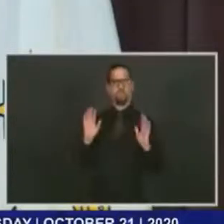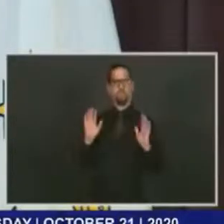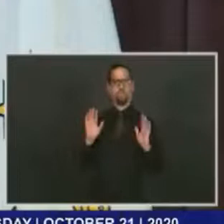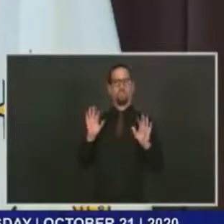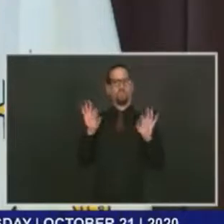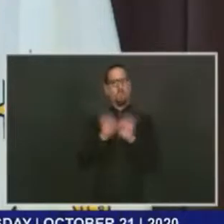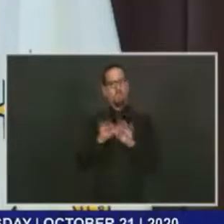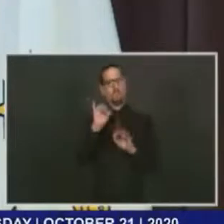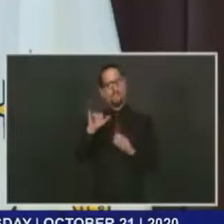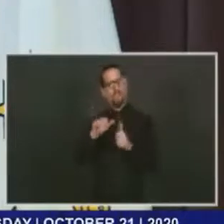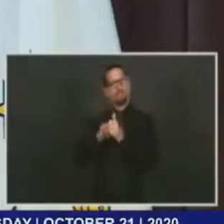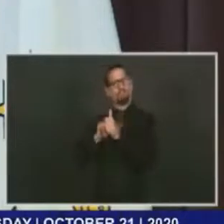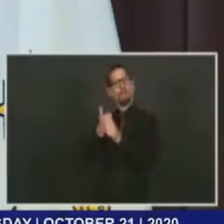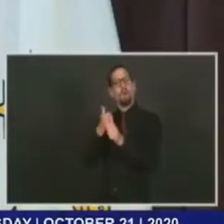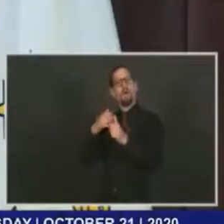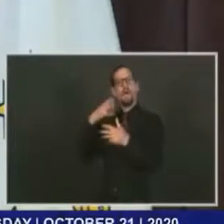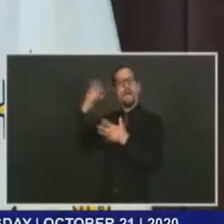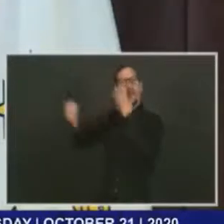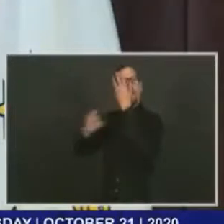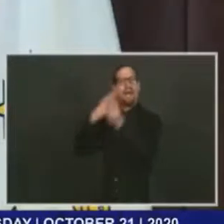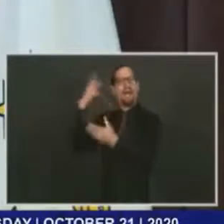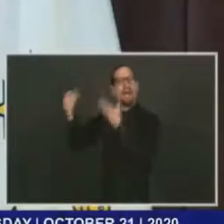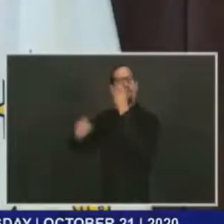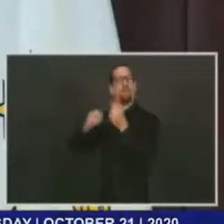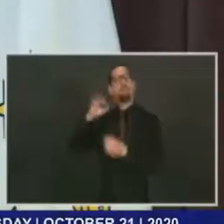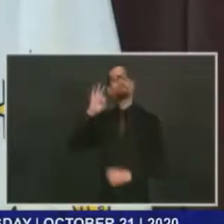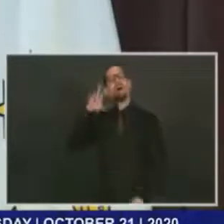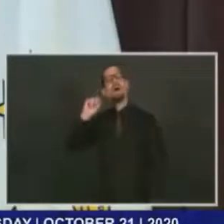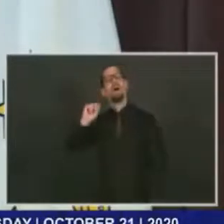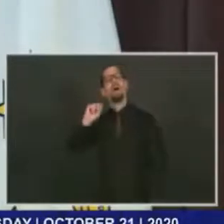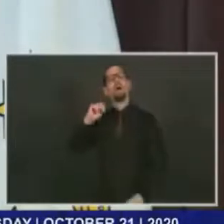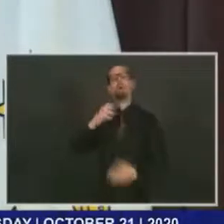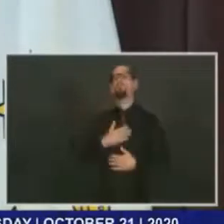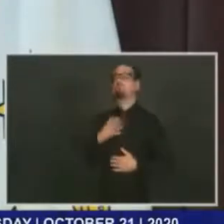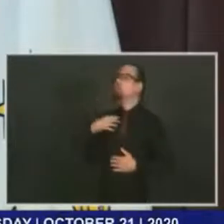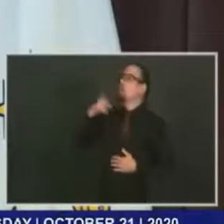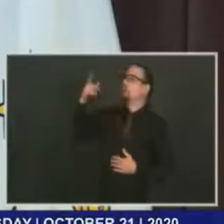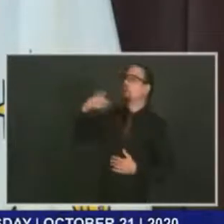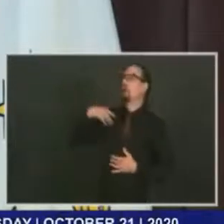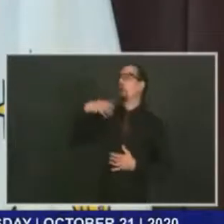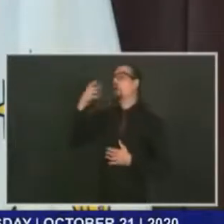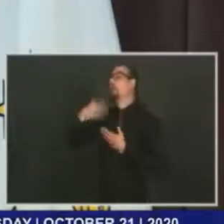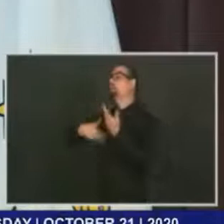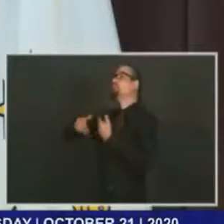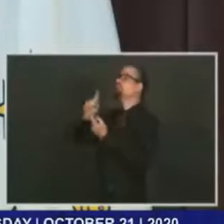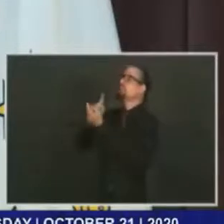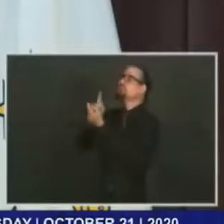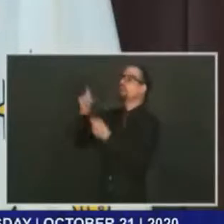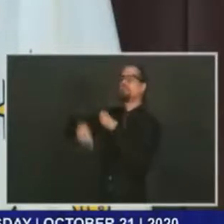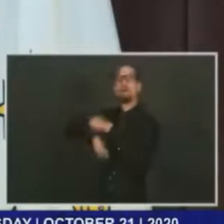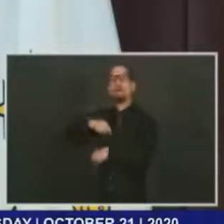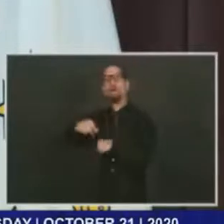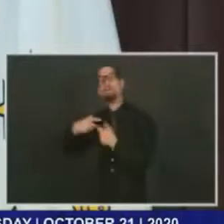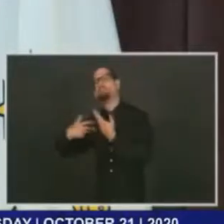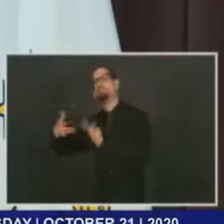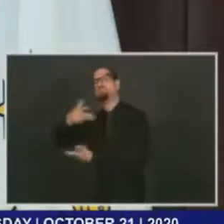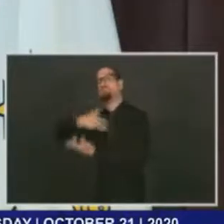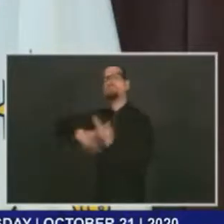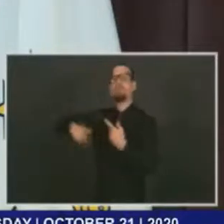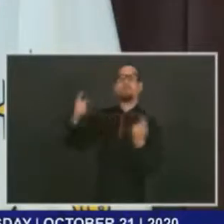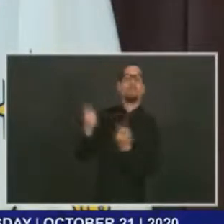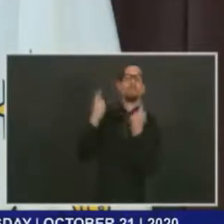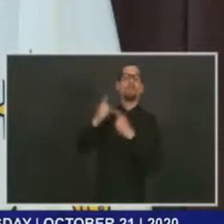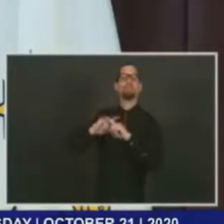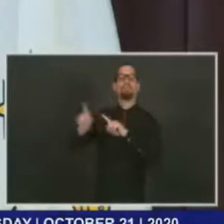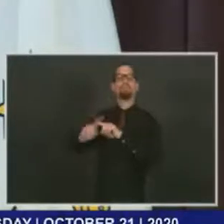avoid the non-essential outings, the non-essential gatherings of people coming together where your risk is by